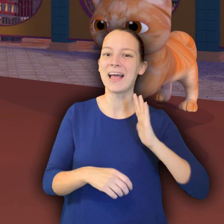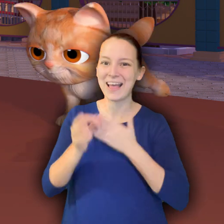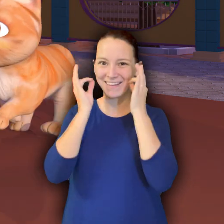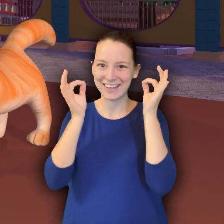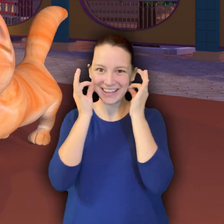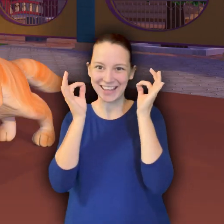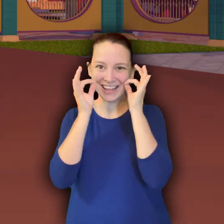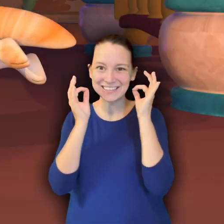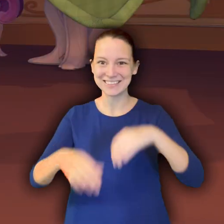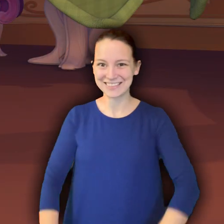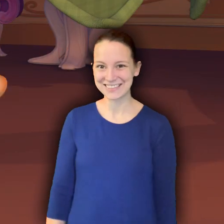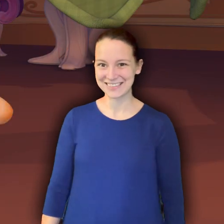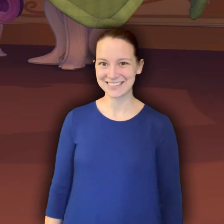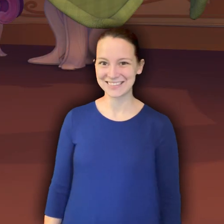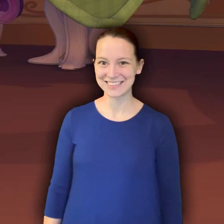our little cat.